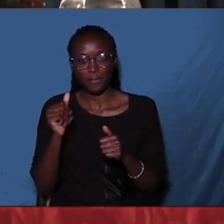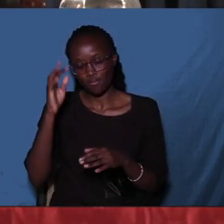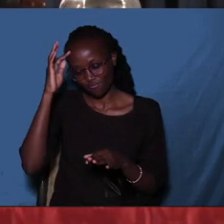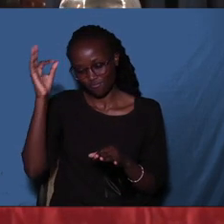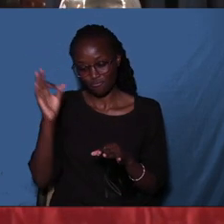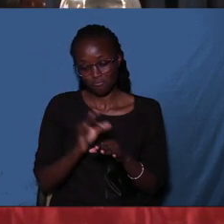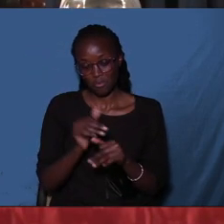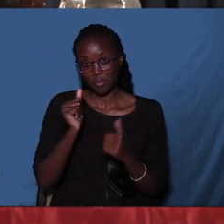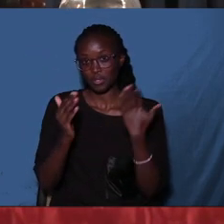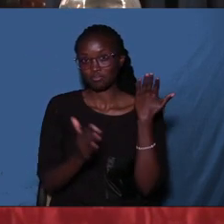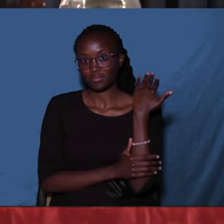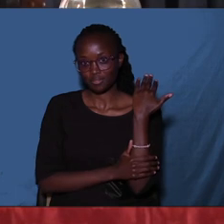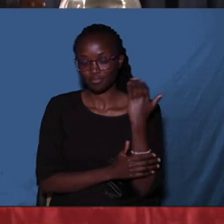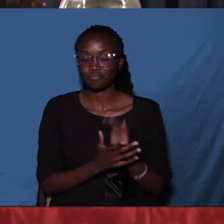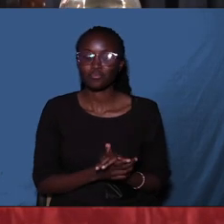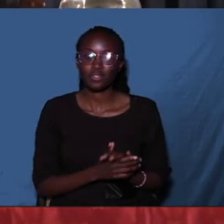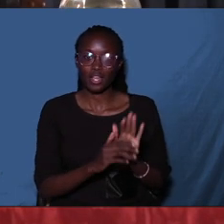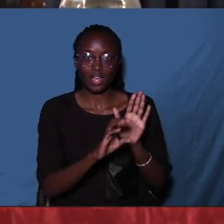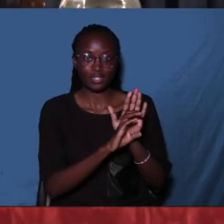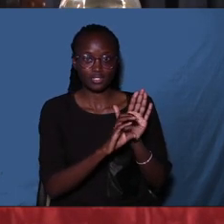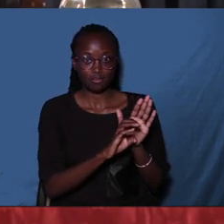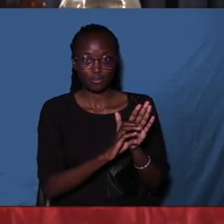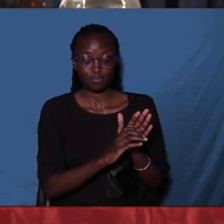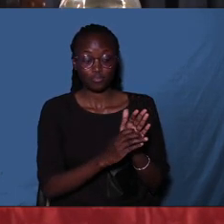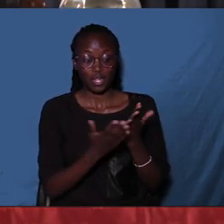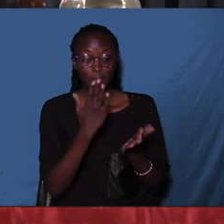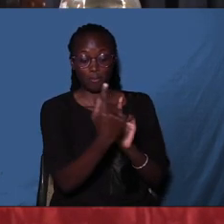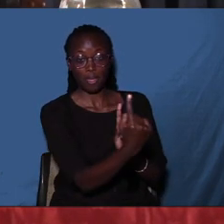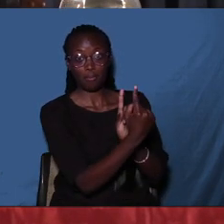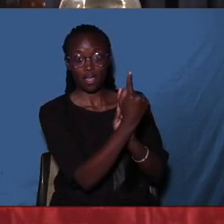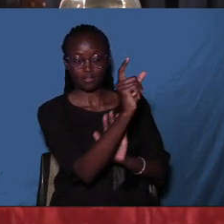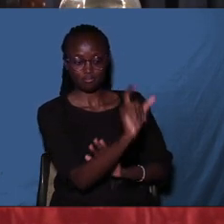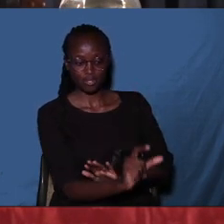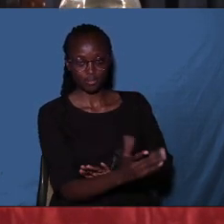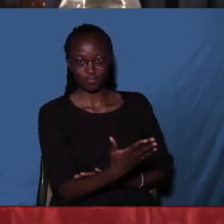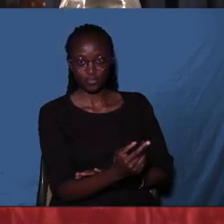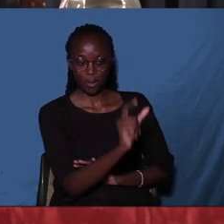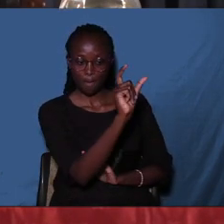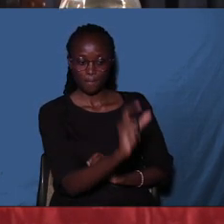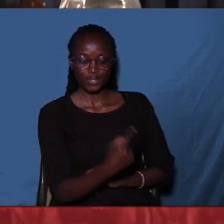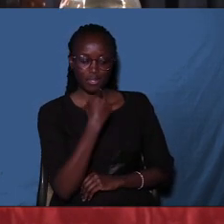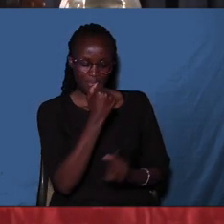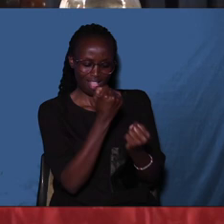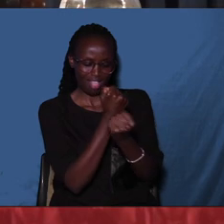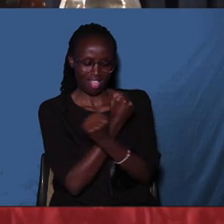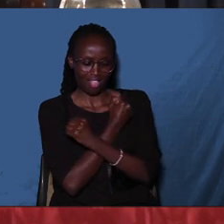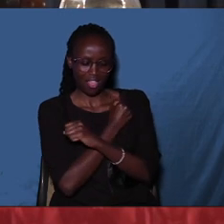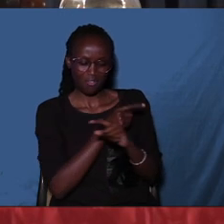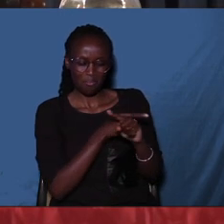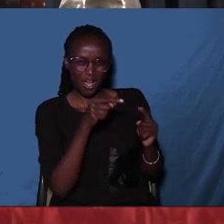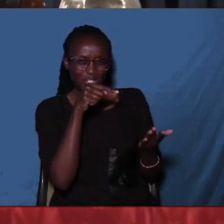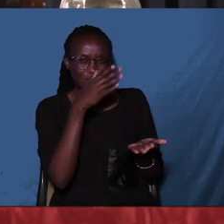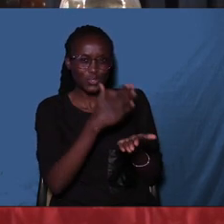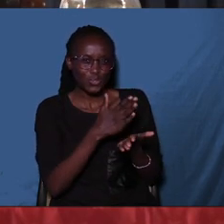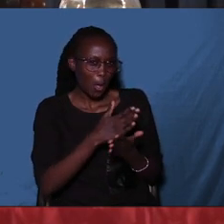is looking at you and say, you know what, I love you so much, but inside is like, you know what, hey, it's not that way. This person will be like, you